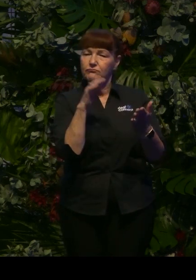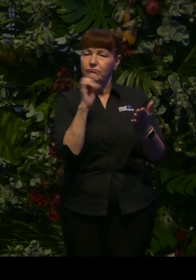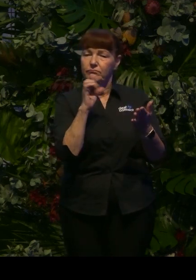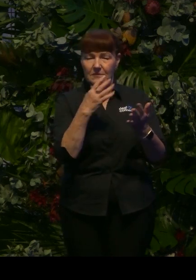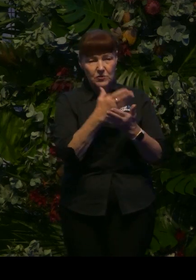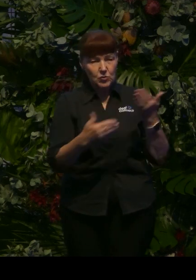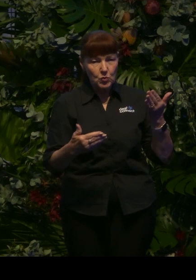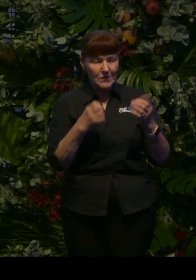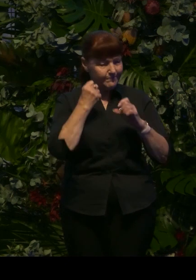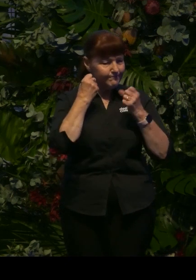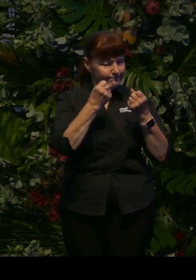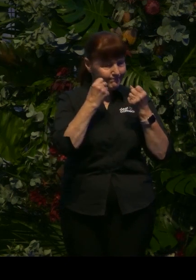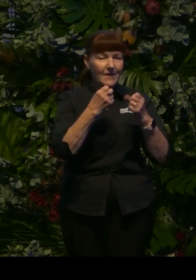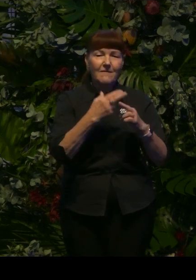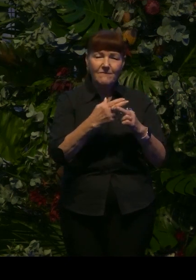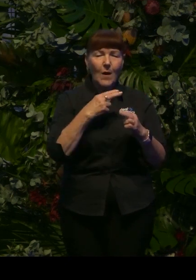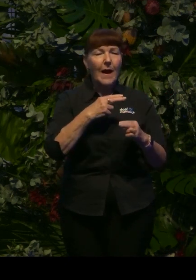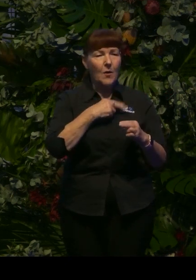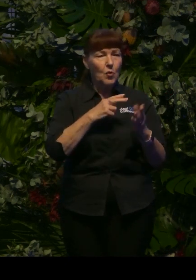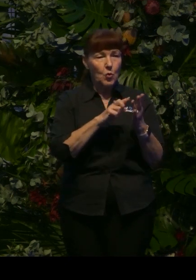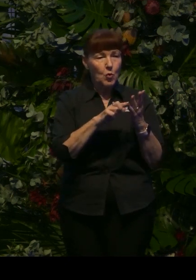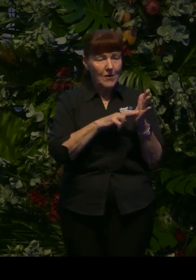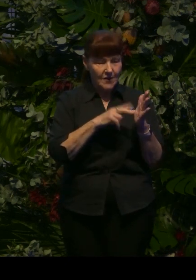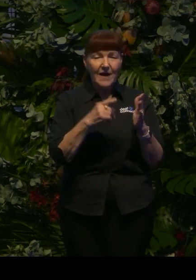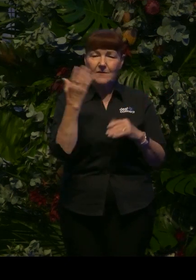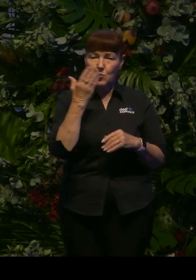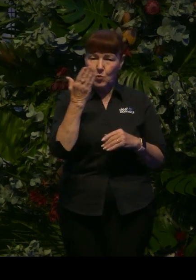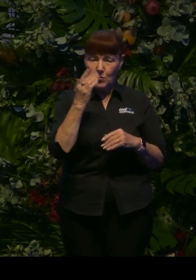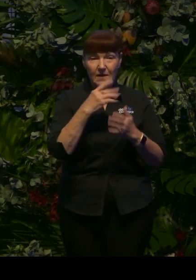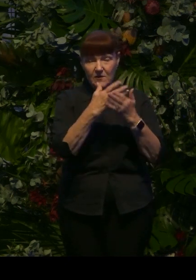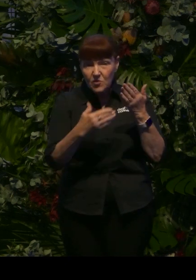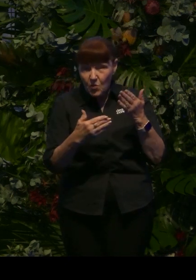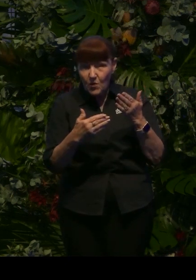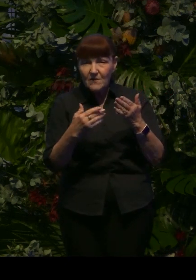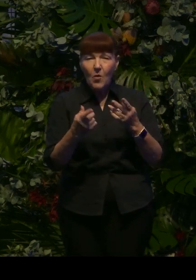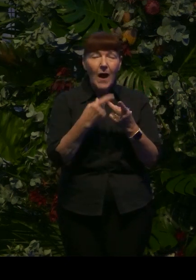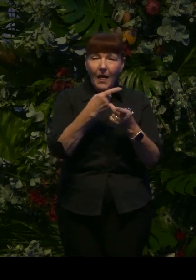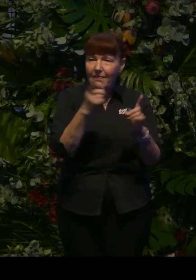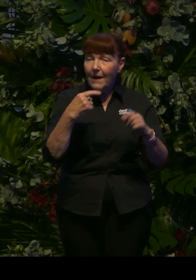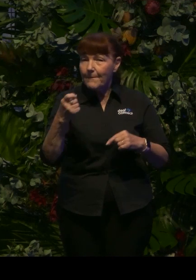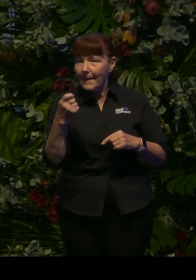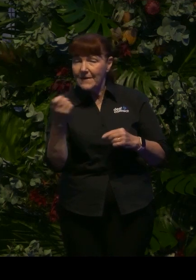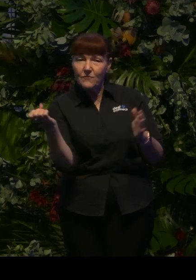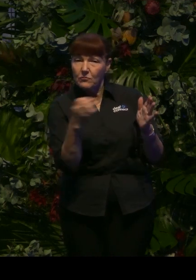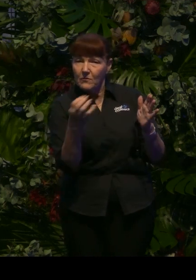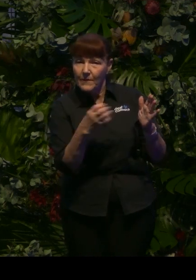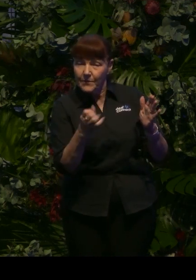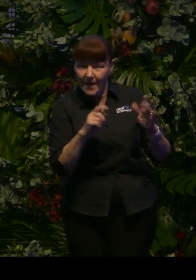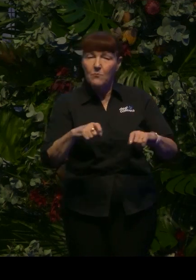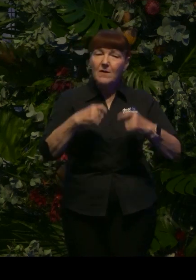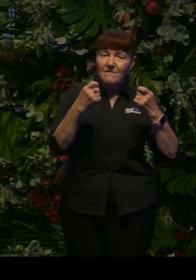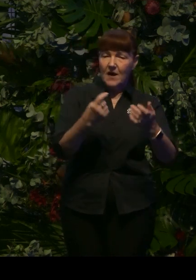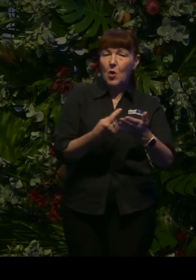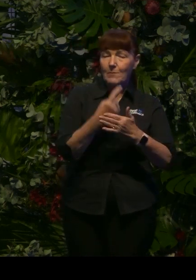colleagues, our union, and schools. These stories not only inspire and provoke other members to action and advocacy, but they also provide